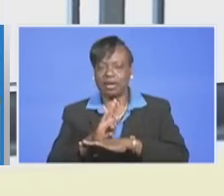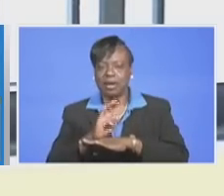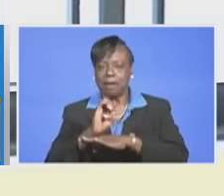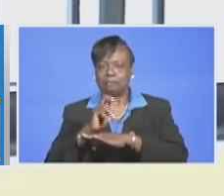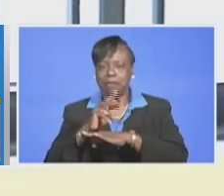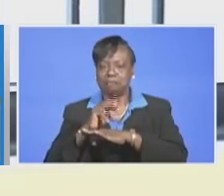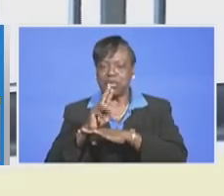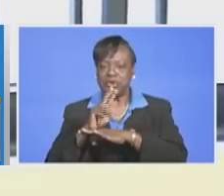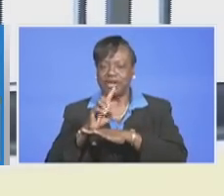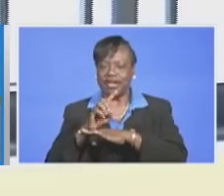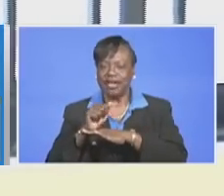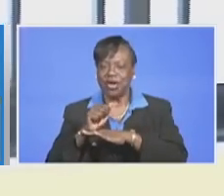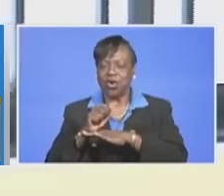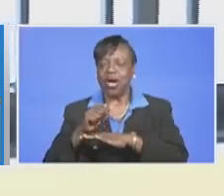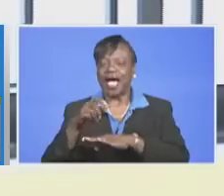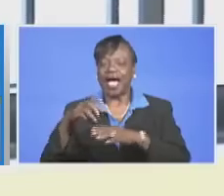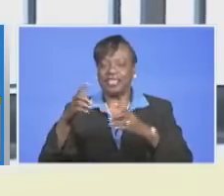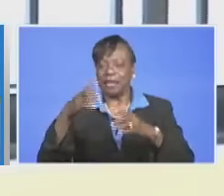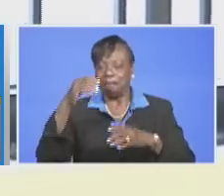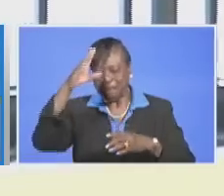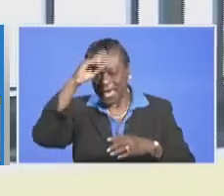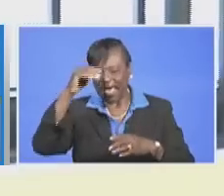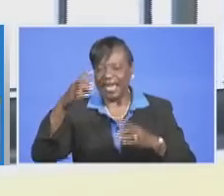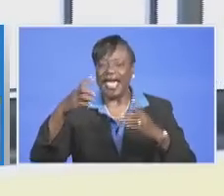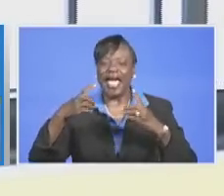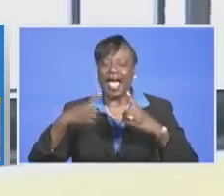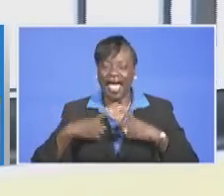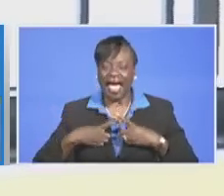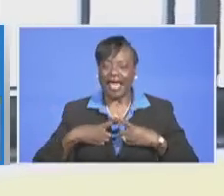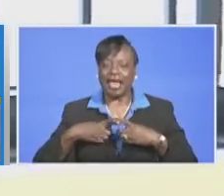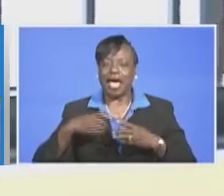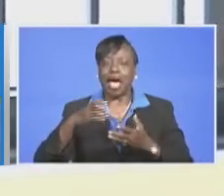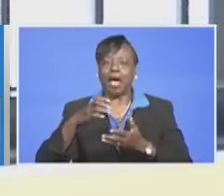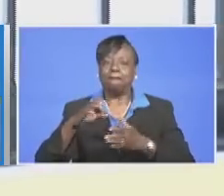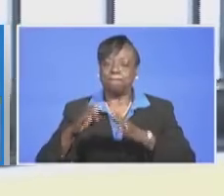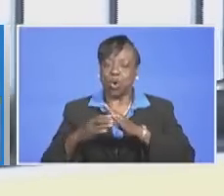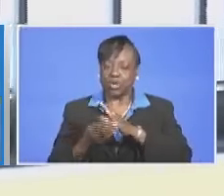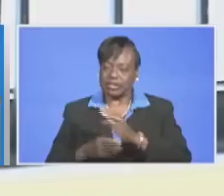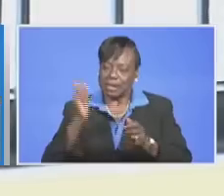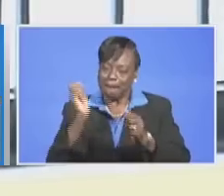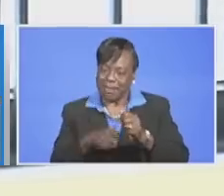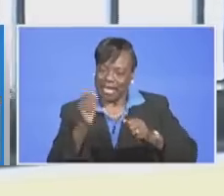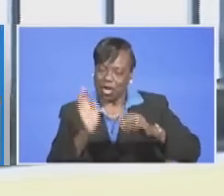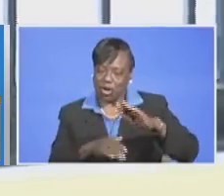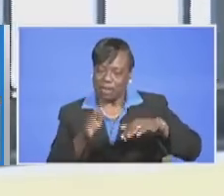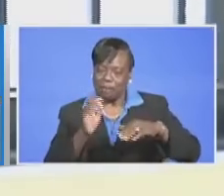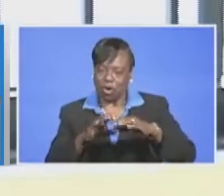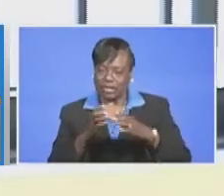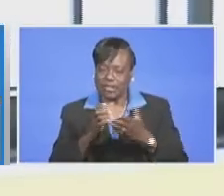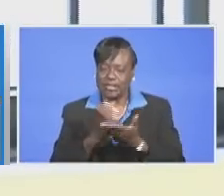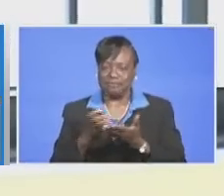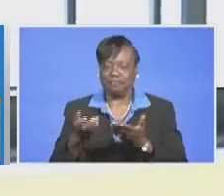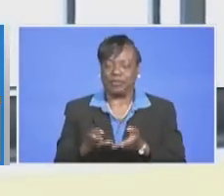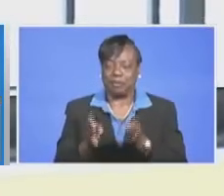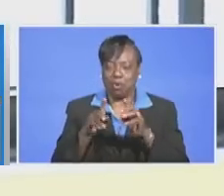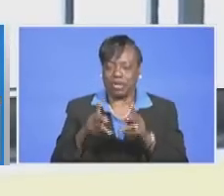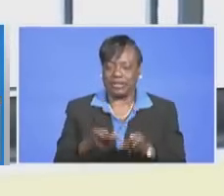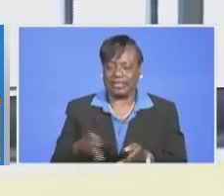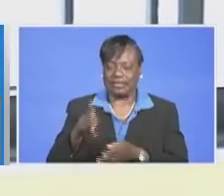pot. He had a pot he was banging on? He was banging on. And that was such, after